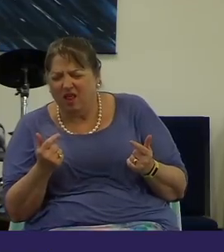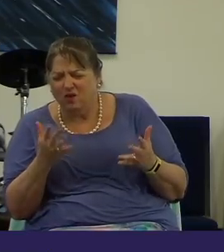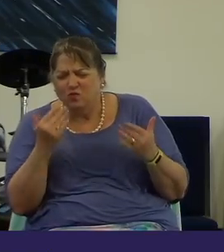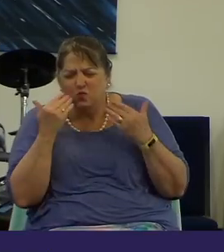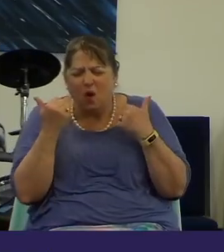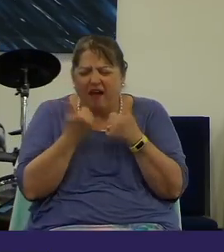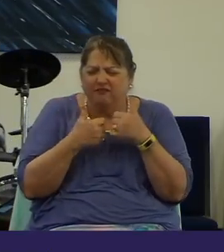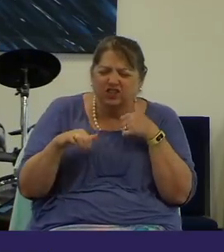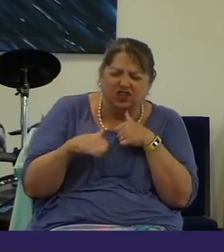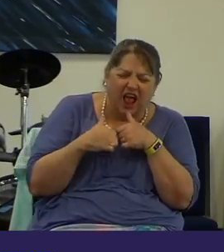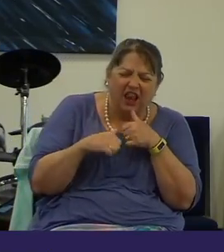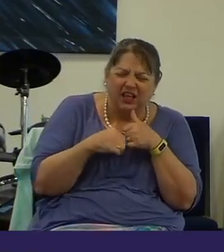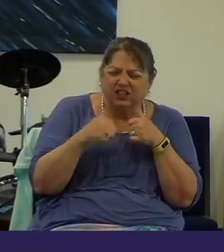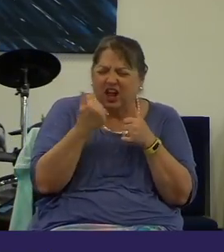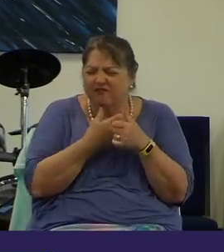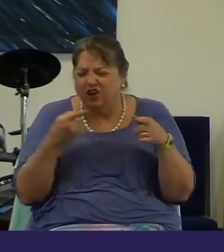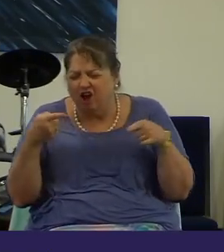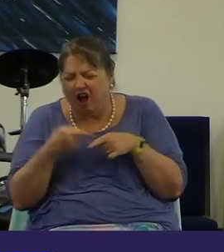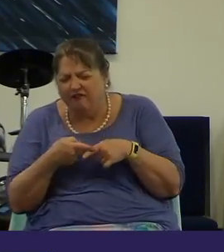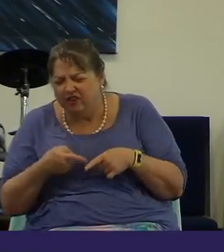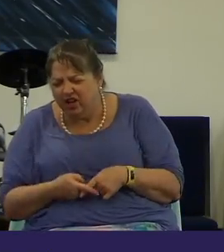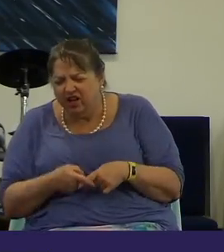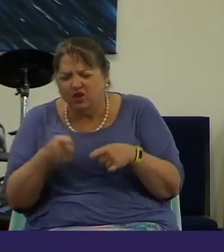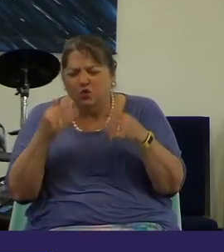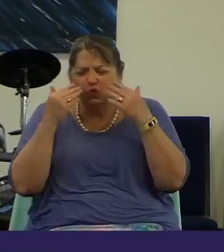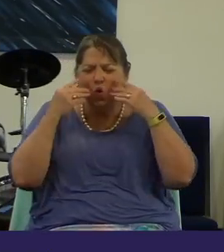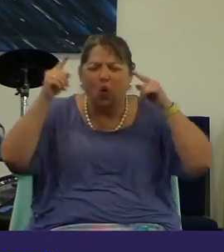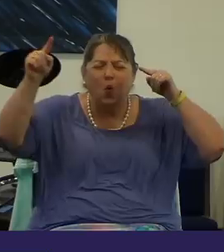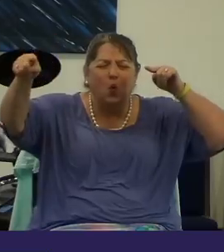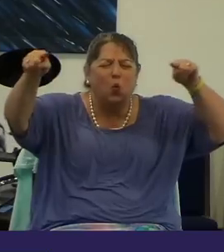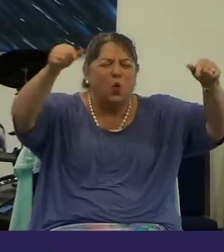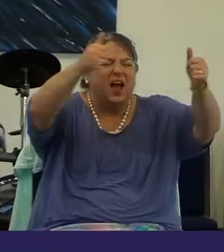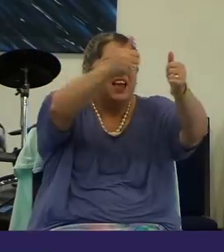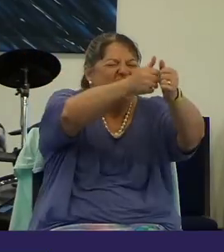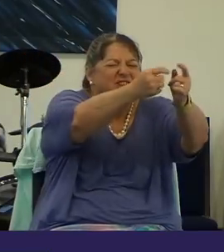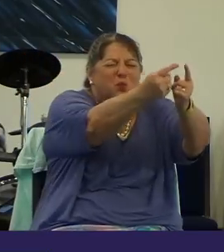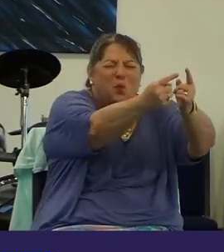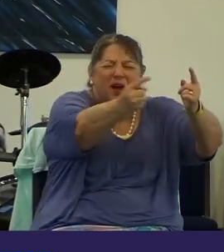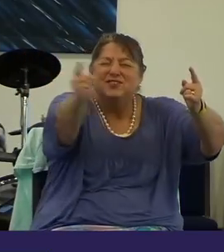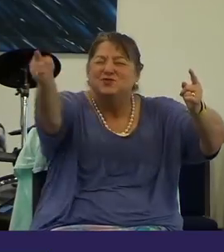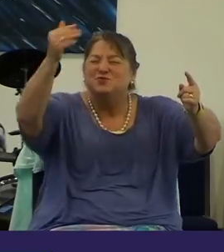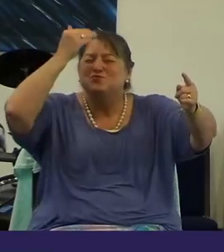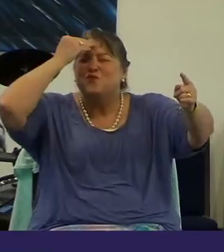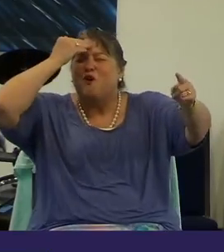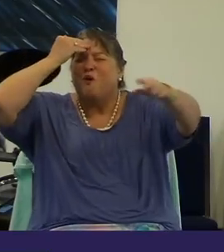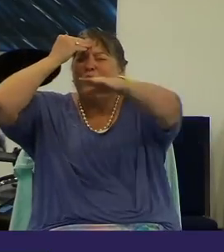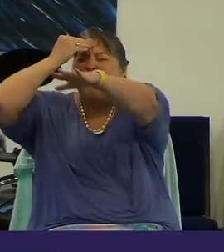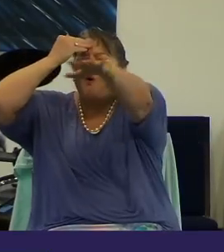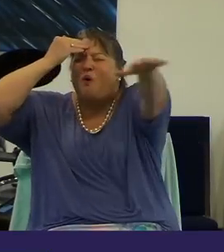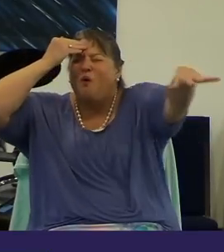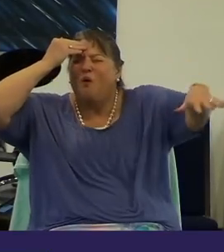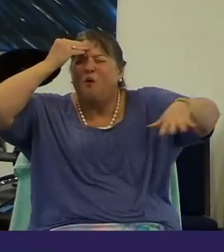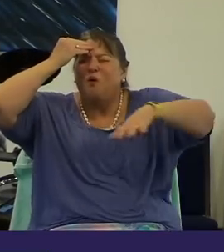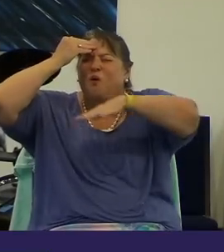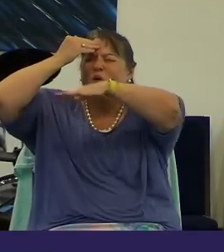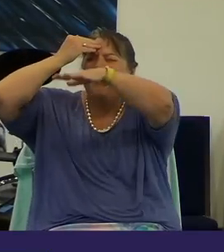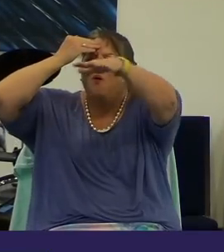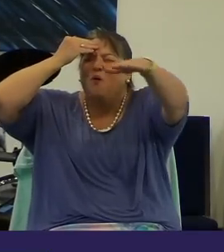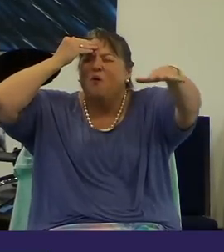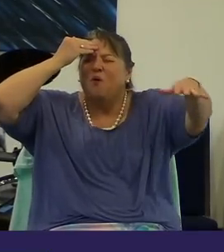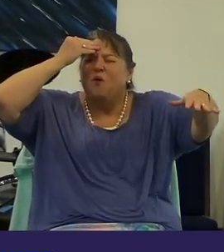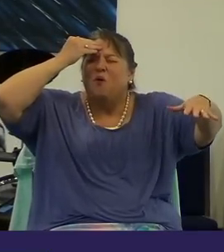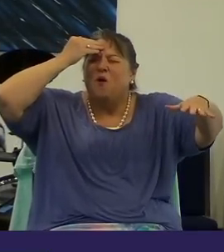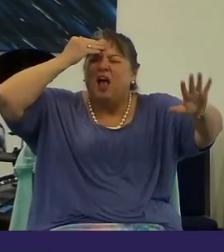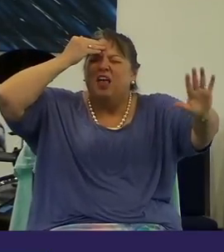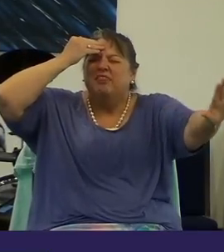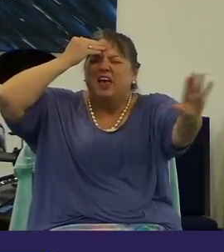challenge, every trial, every conflict, you know everything about everyone standing before you right now. And so, God, we commit these hearts to you